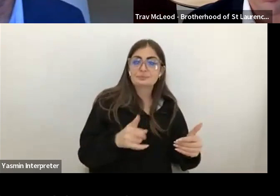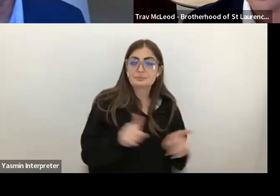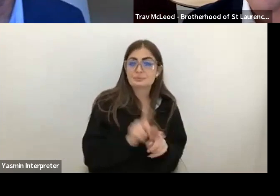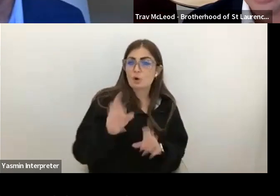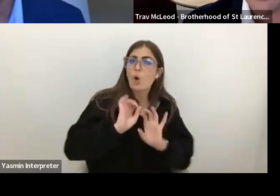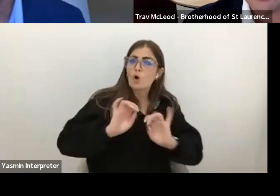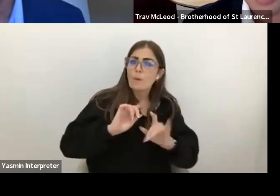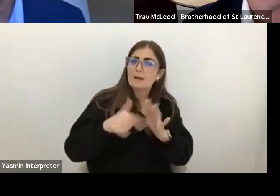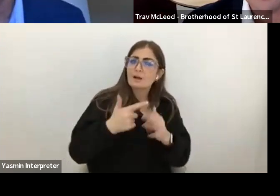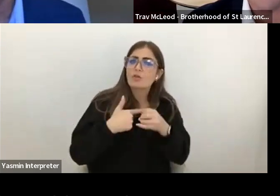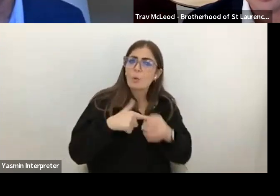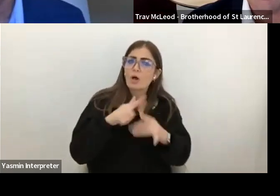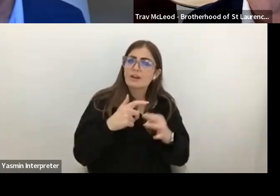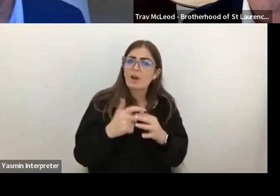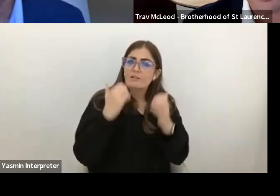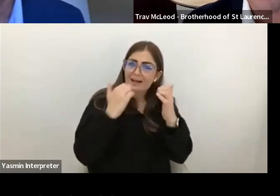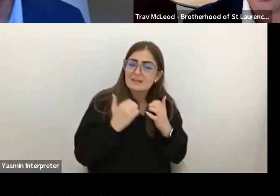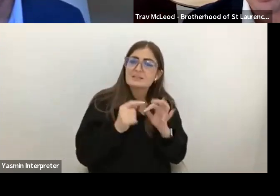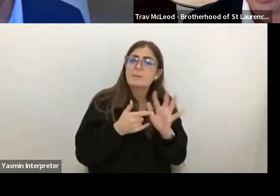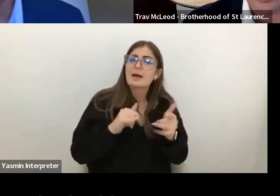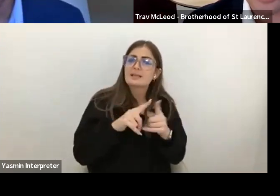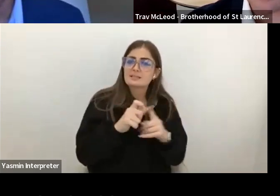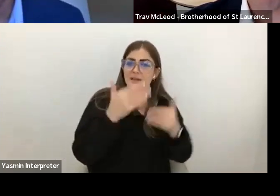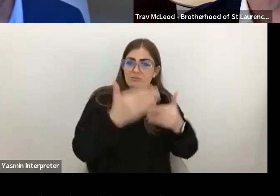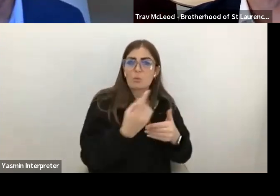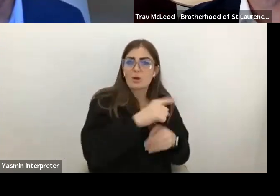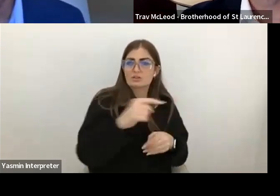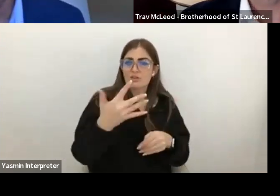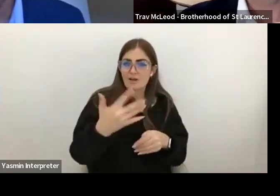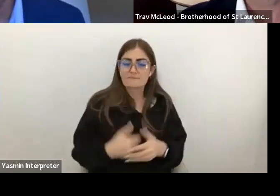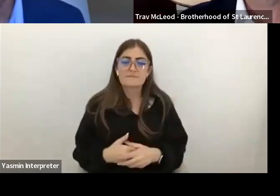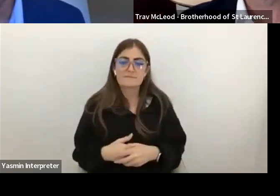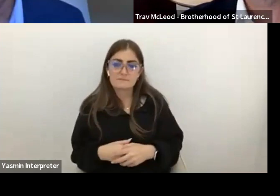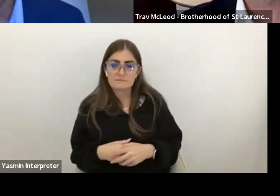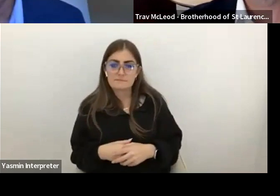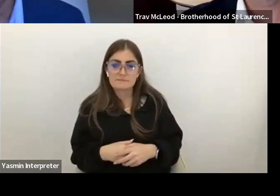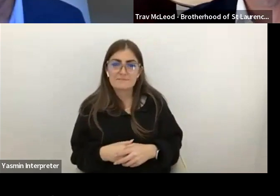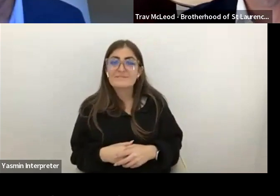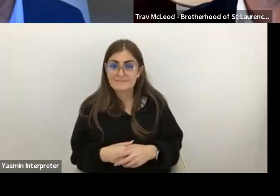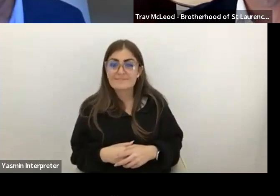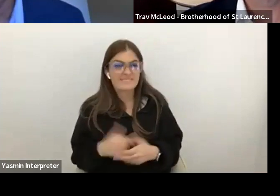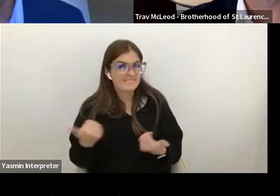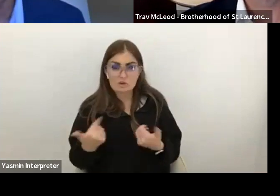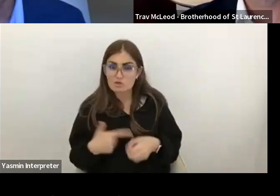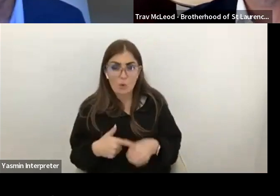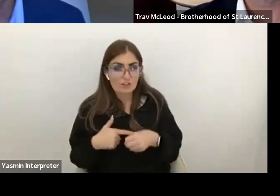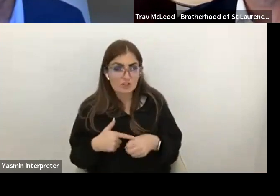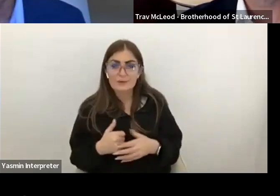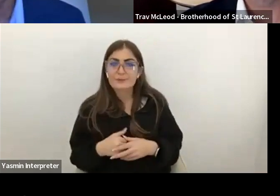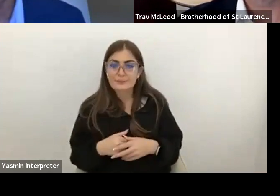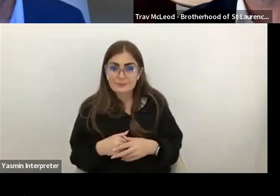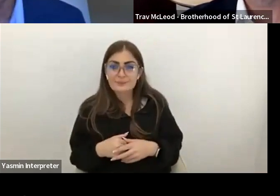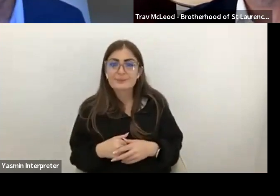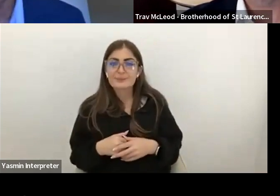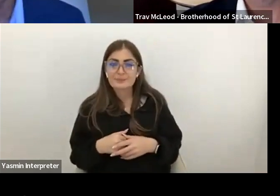on the quality of the evidence base in the period that you're looking at. That's a really good question. I